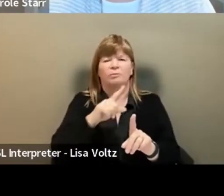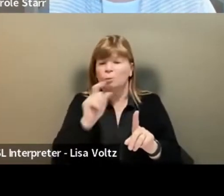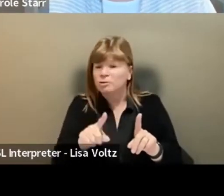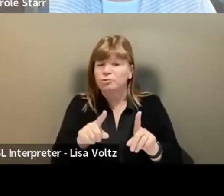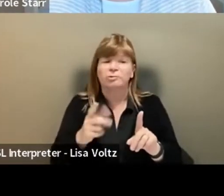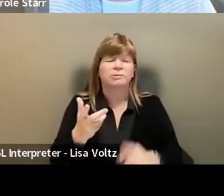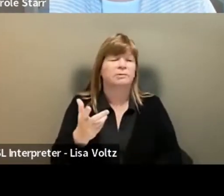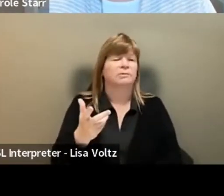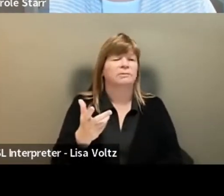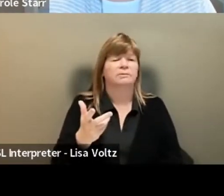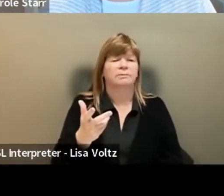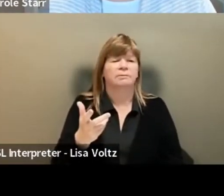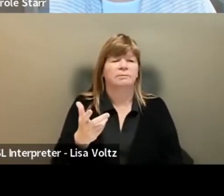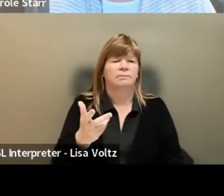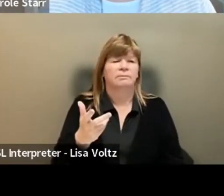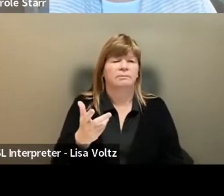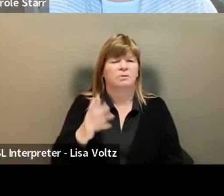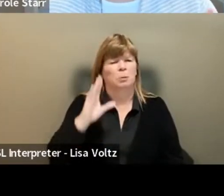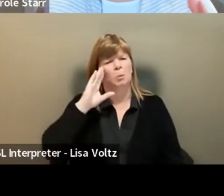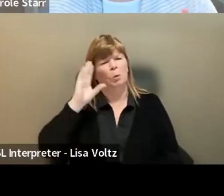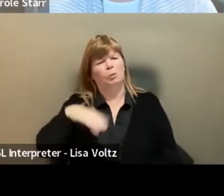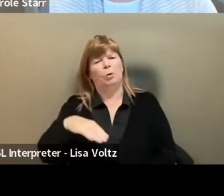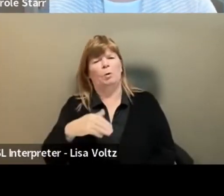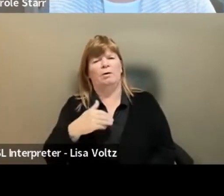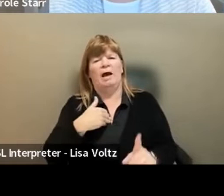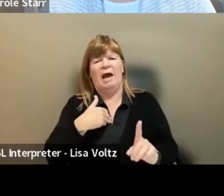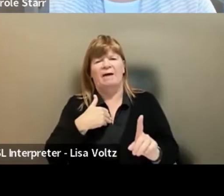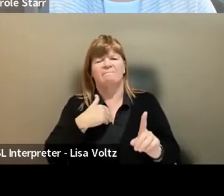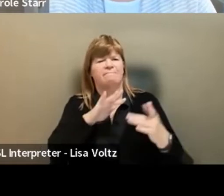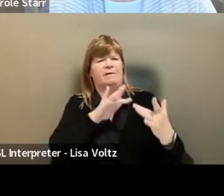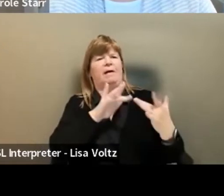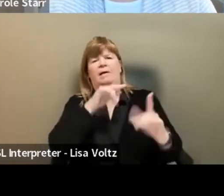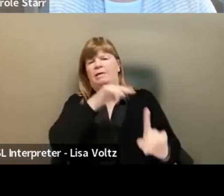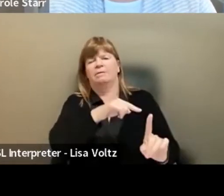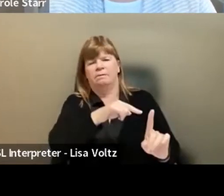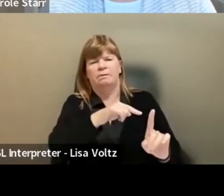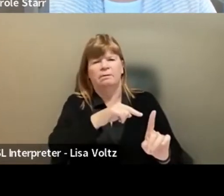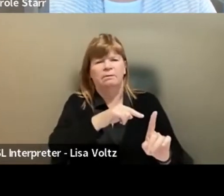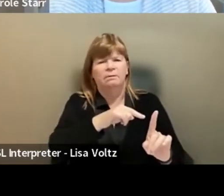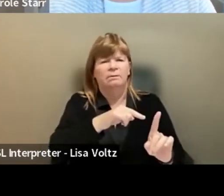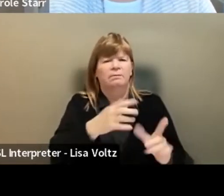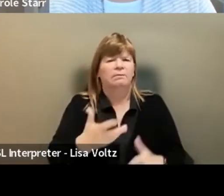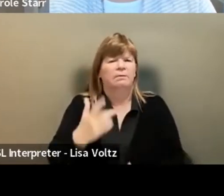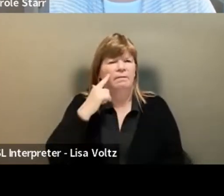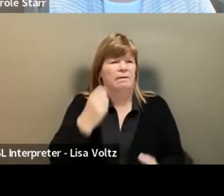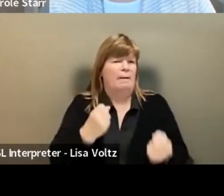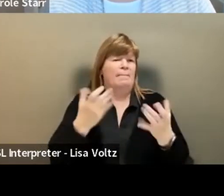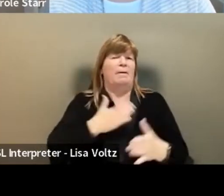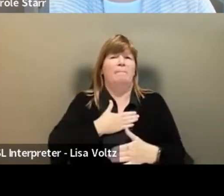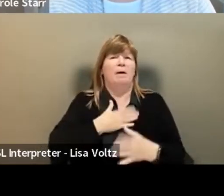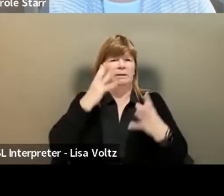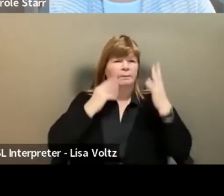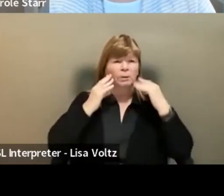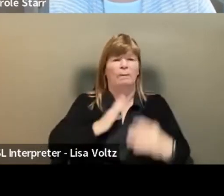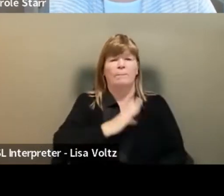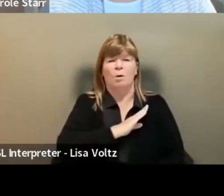questions, and knowing that you have a contact. Thinking about many boards that I've been on, it's basically been kind